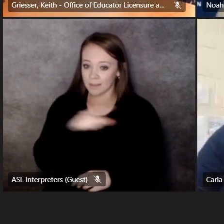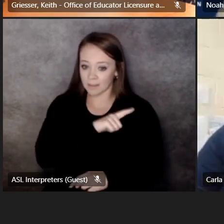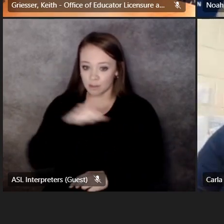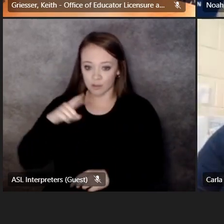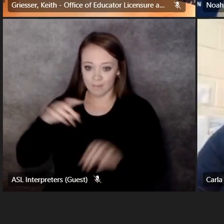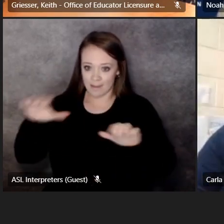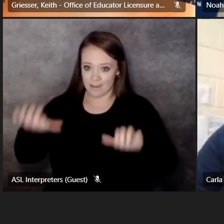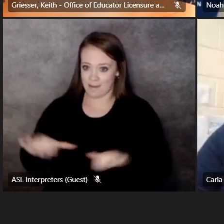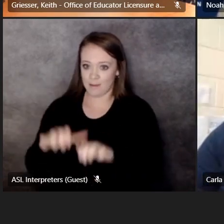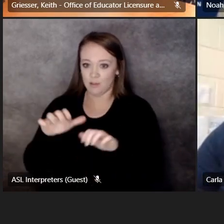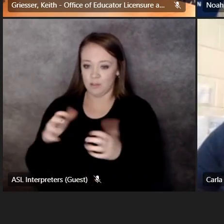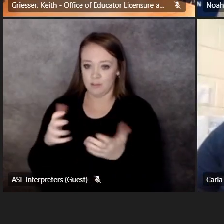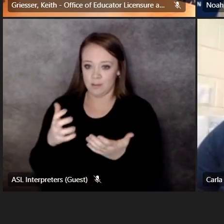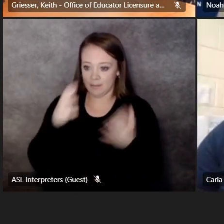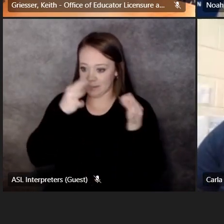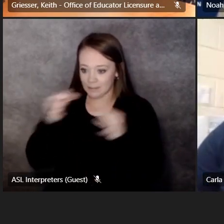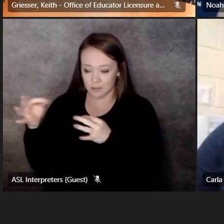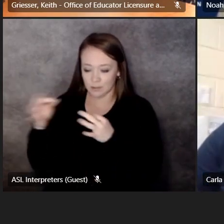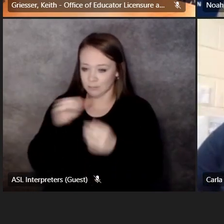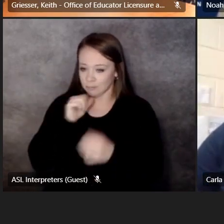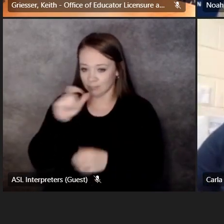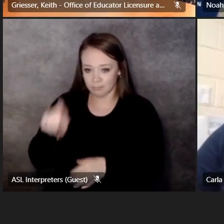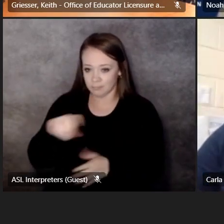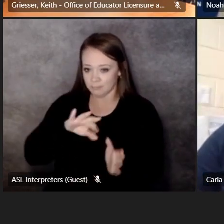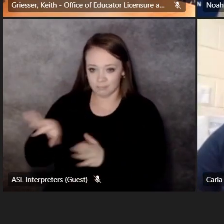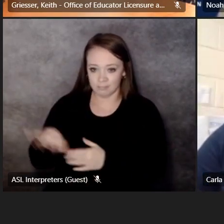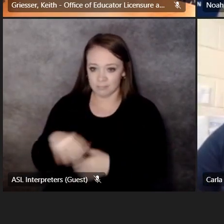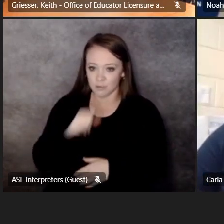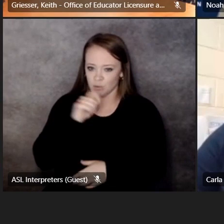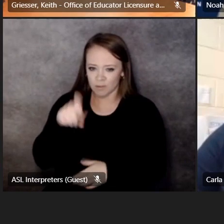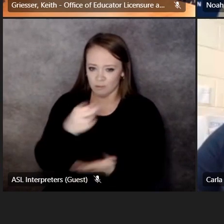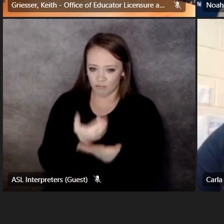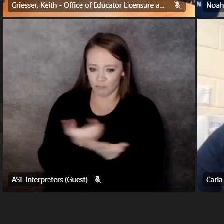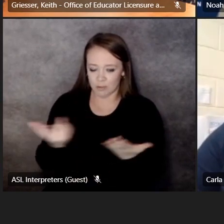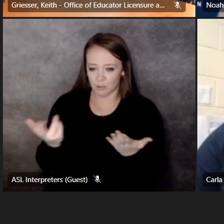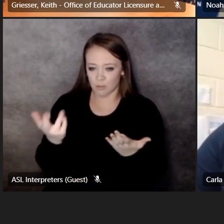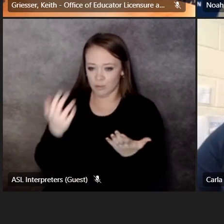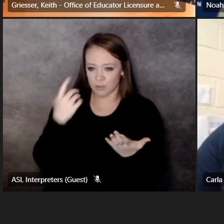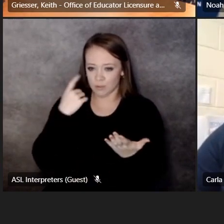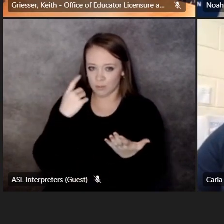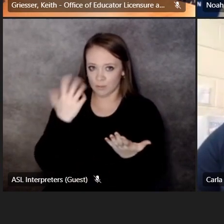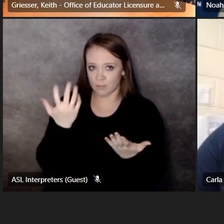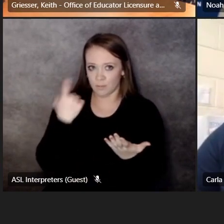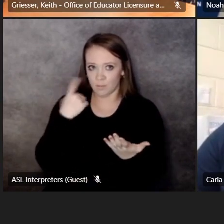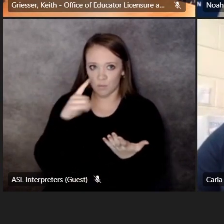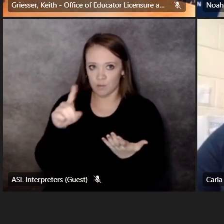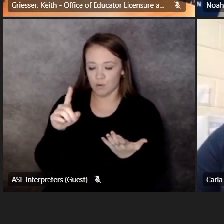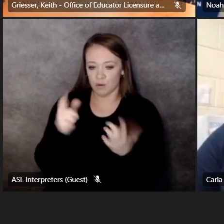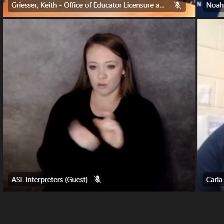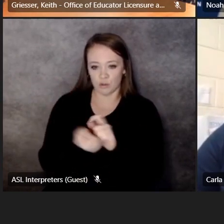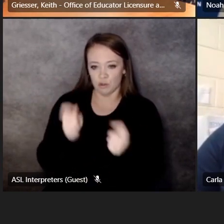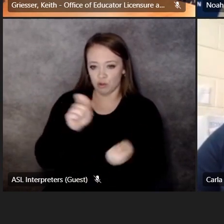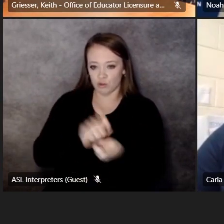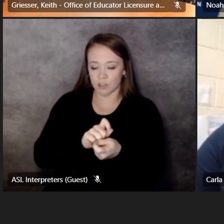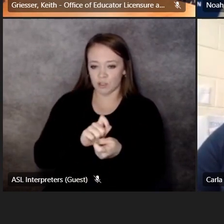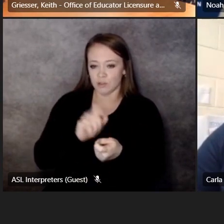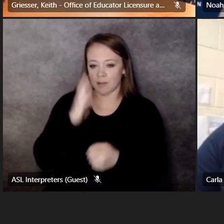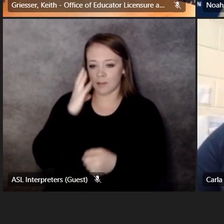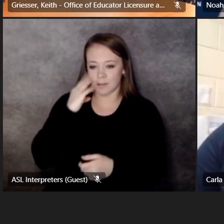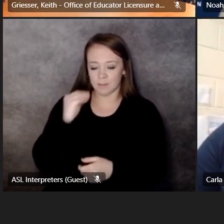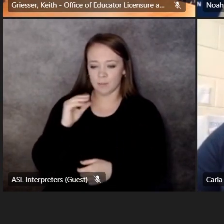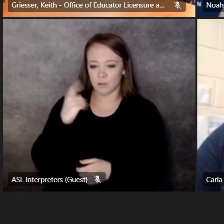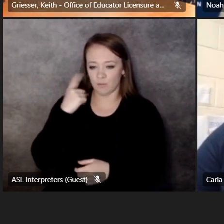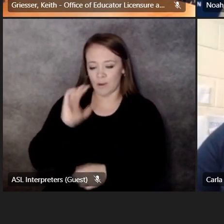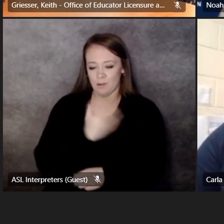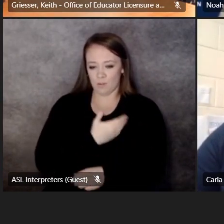congressional action. And we don't need a resource to change the experiences of our students. That's